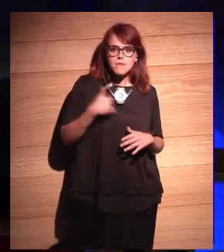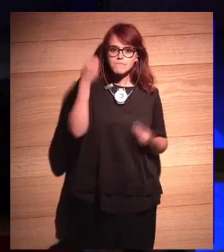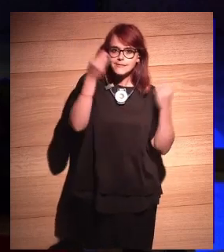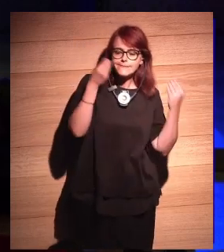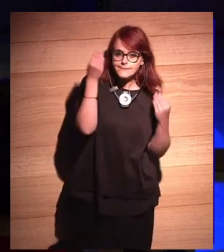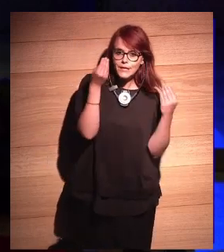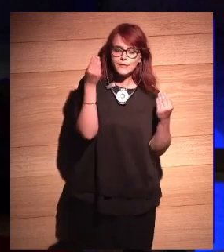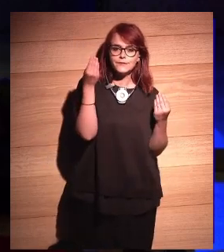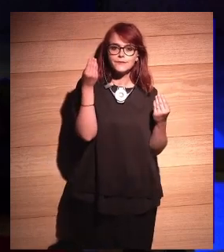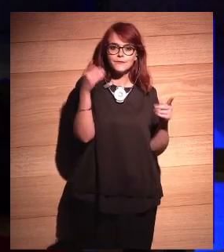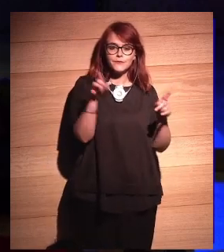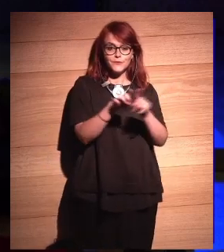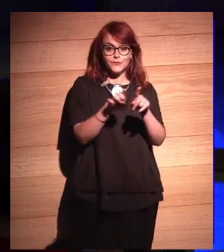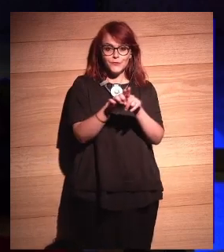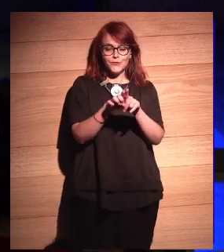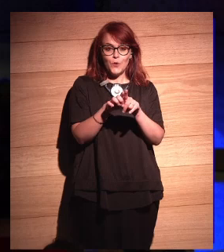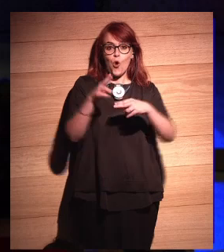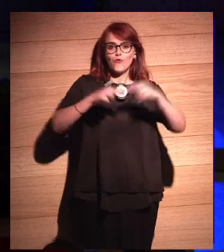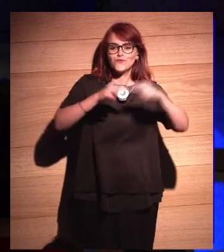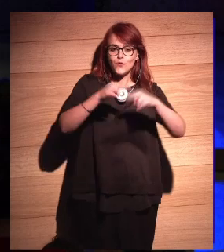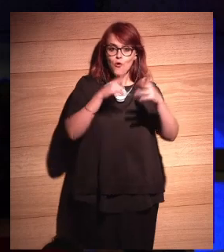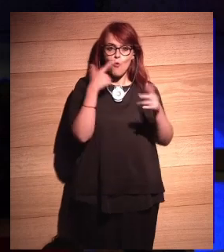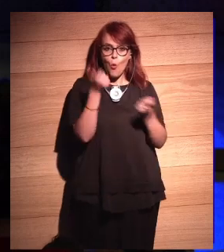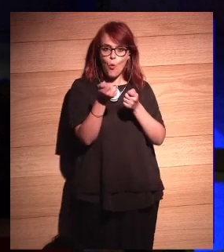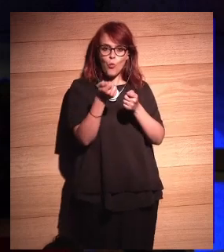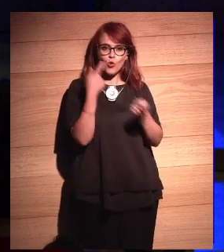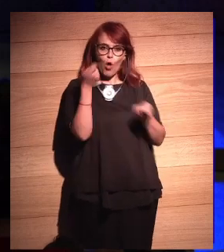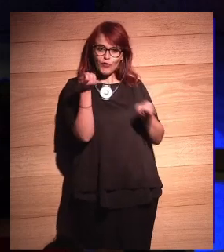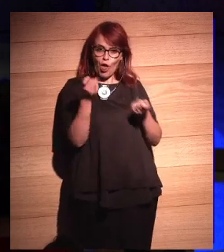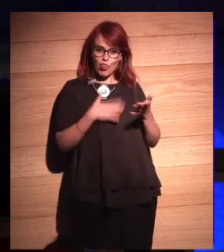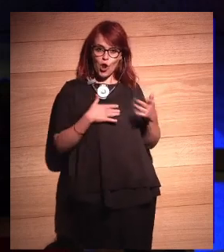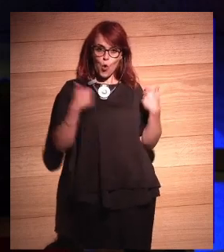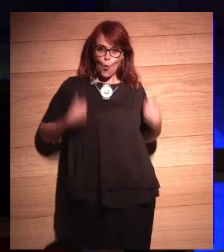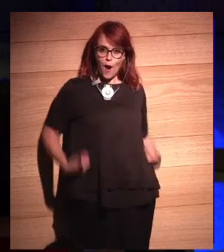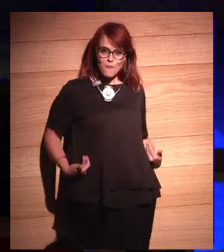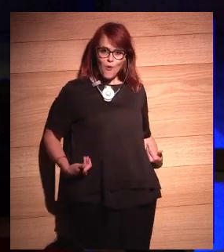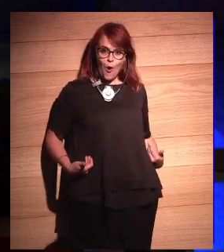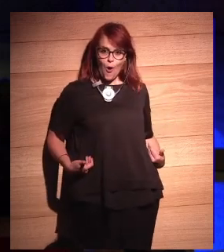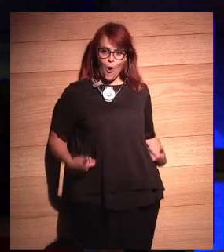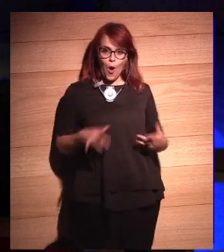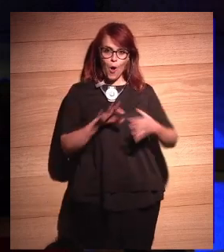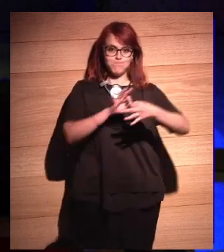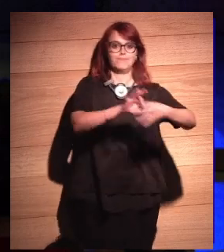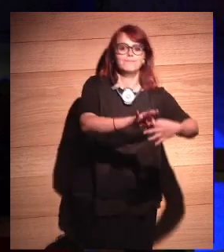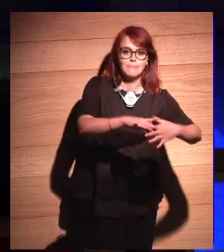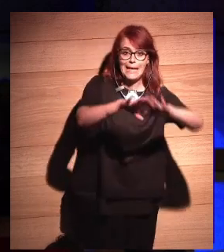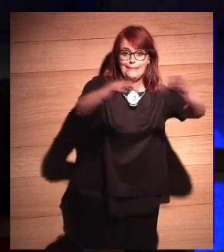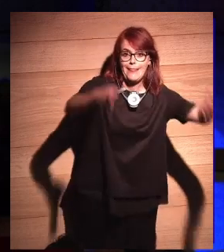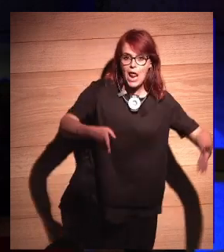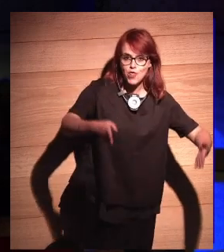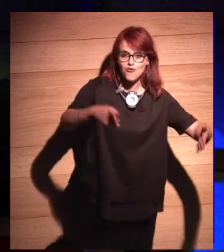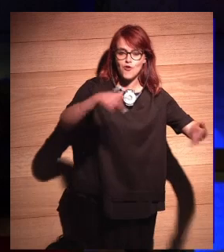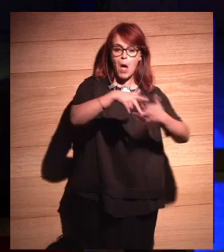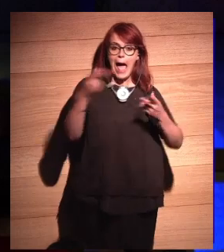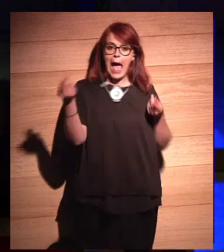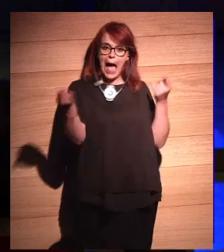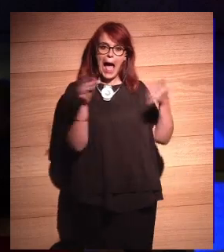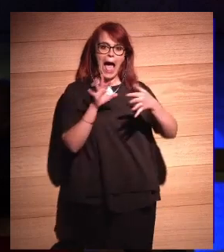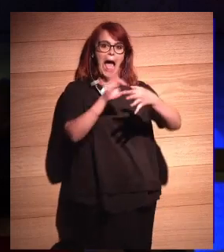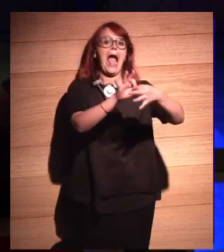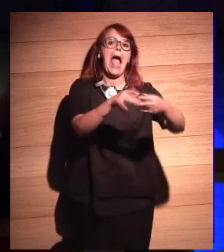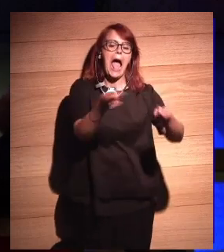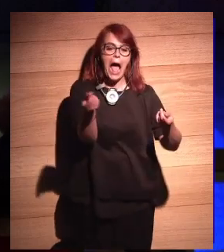controller, an instrument that was connected to her body and let her be on stage while performing all of this music. So she gathered a whole team